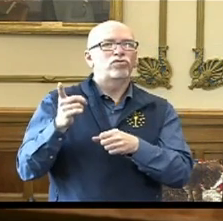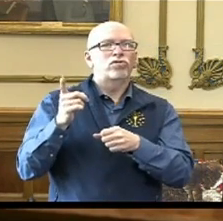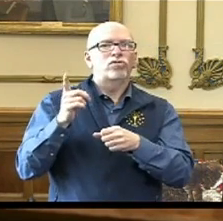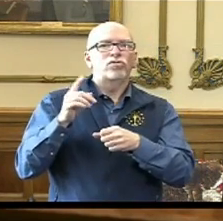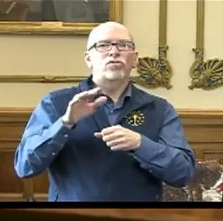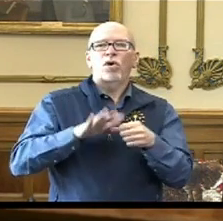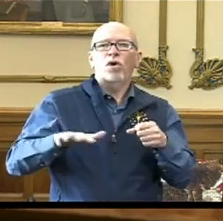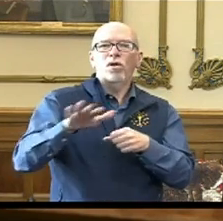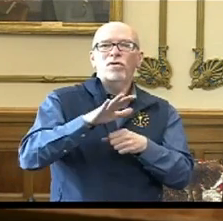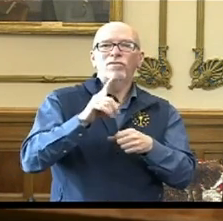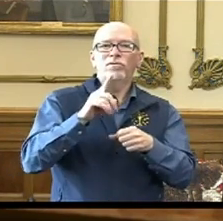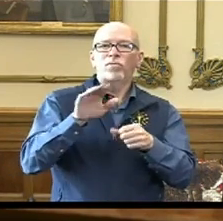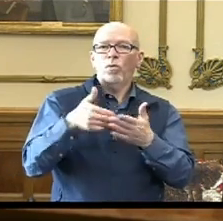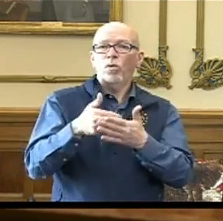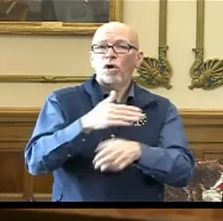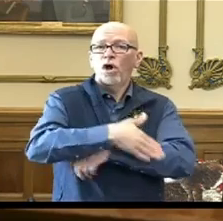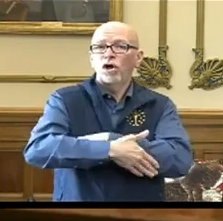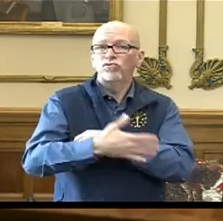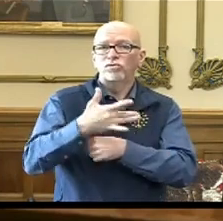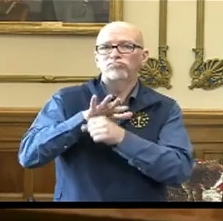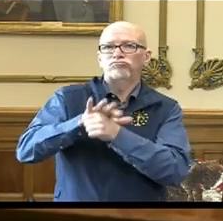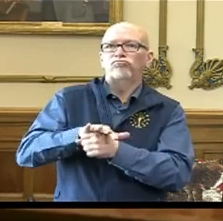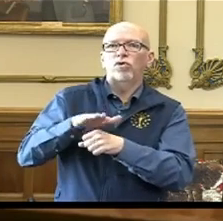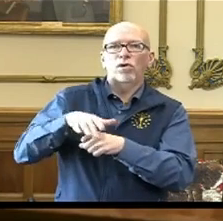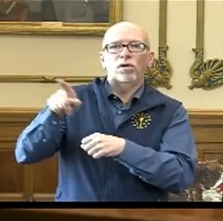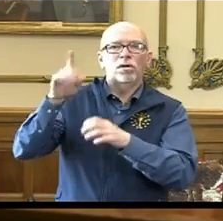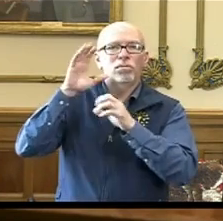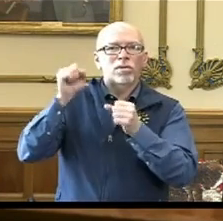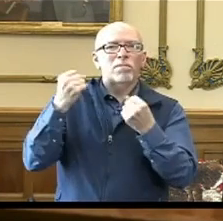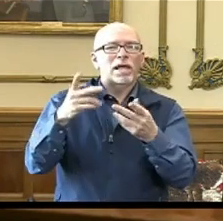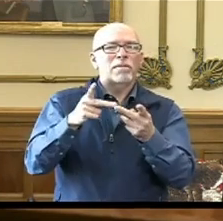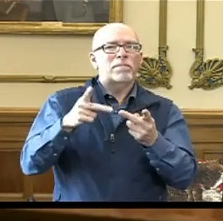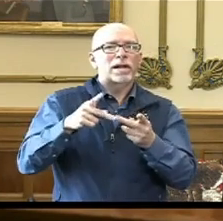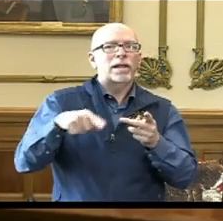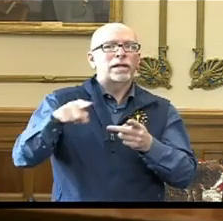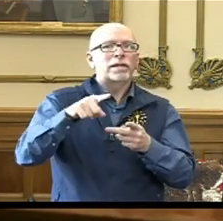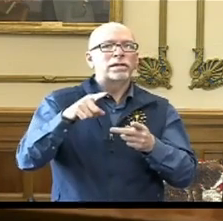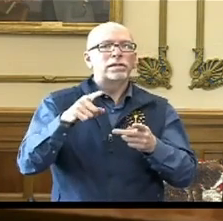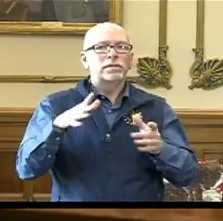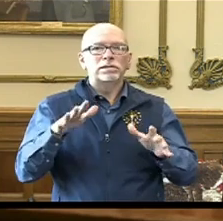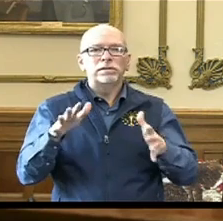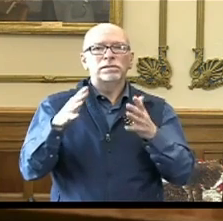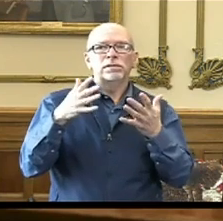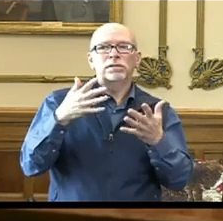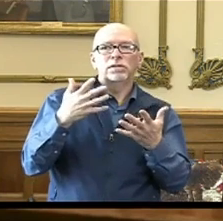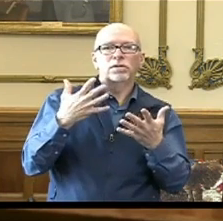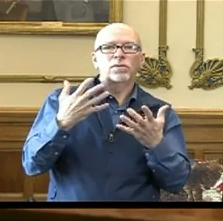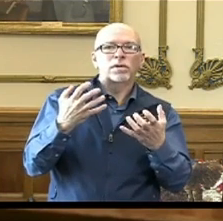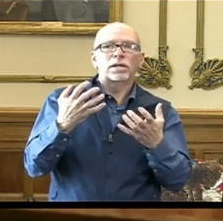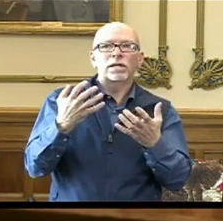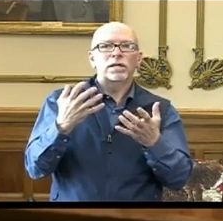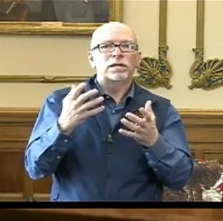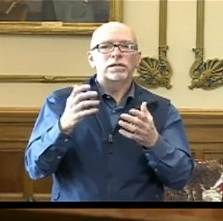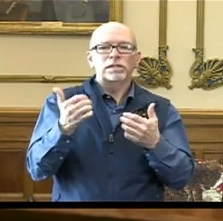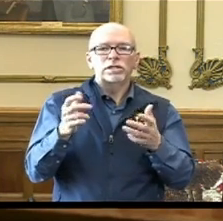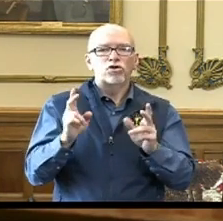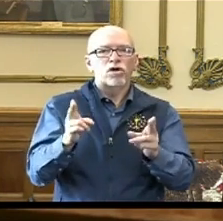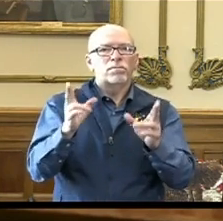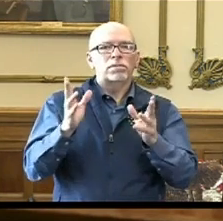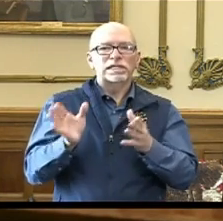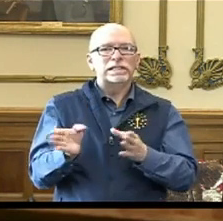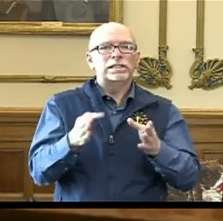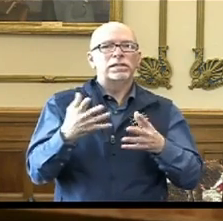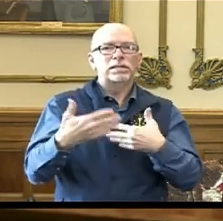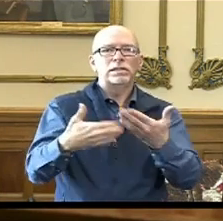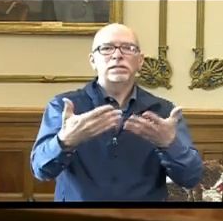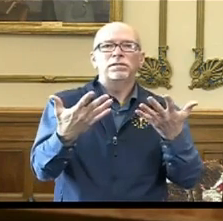the entirety of the country, where there are so many places that are anxious to kind of pivot to the